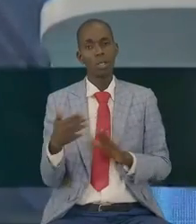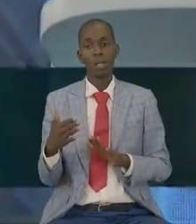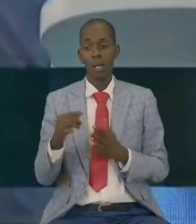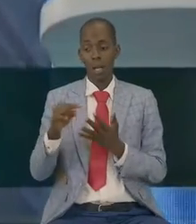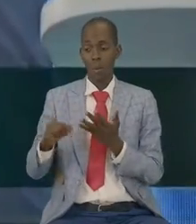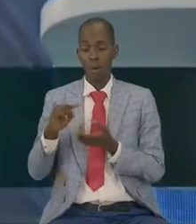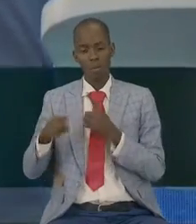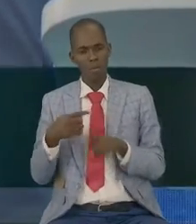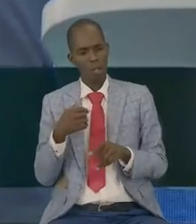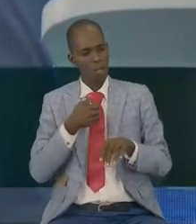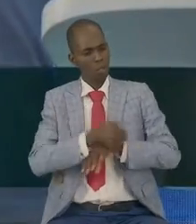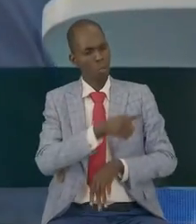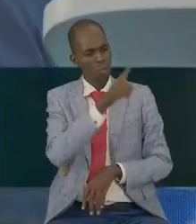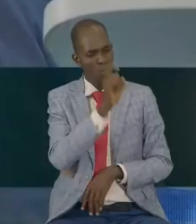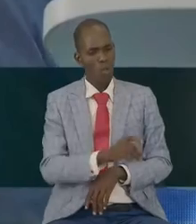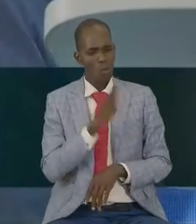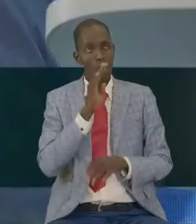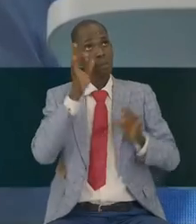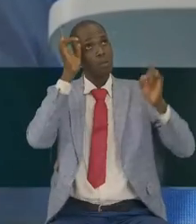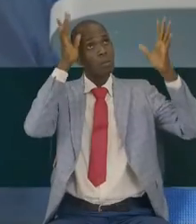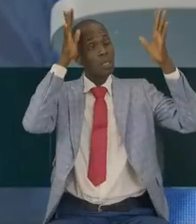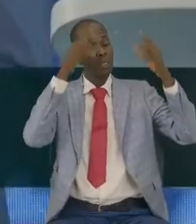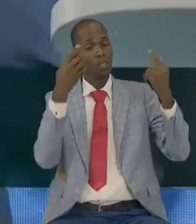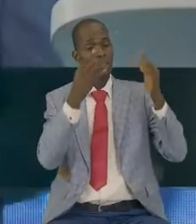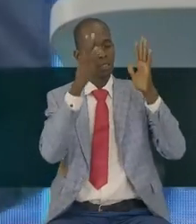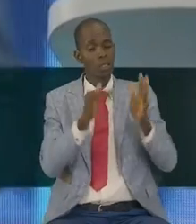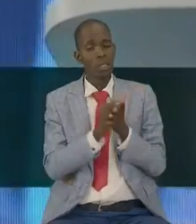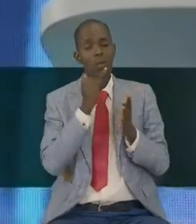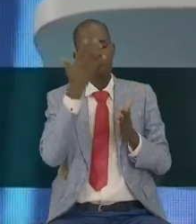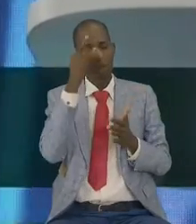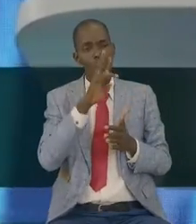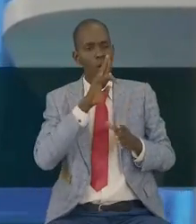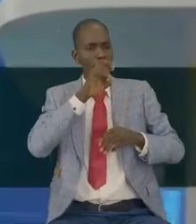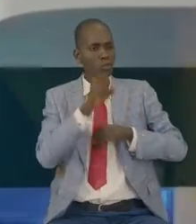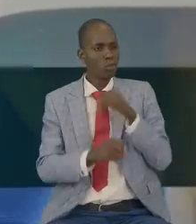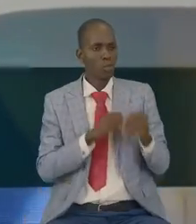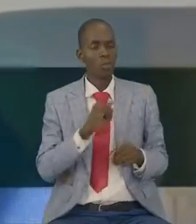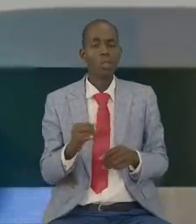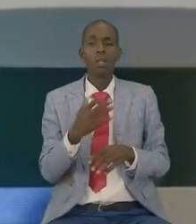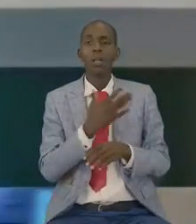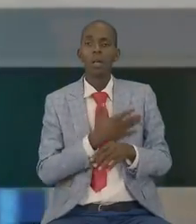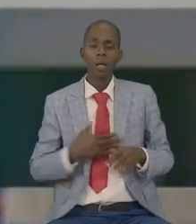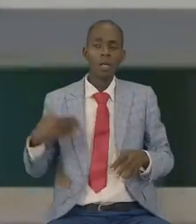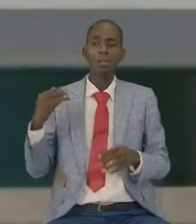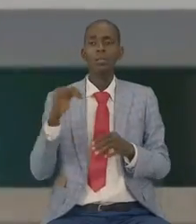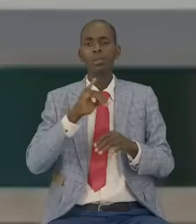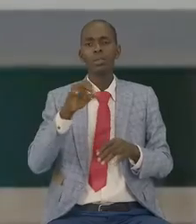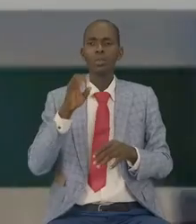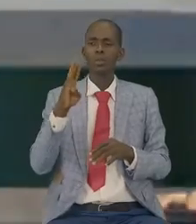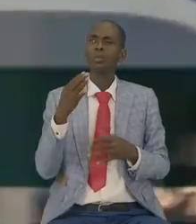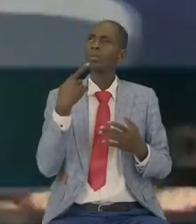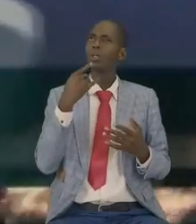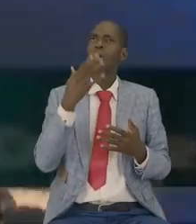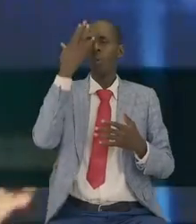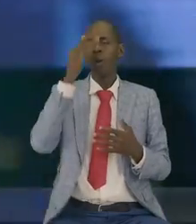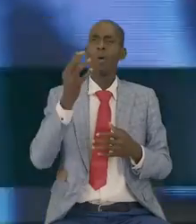a sinner. That's why this is happening to you. And himself even said, where was I born? He